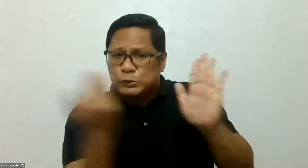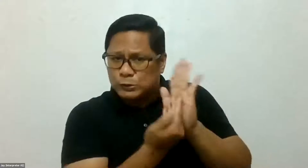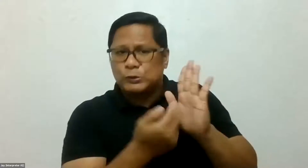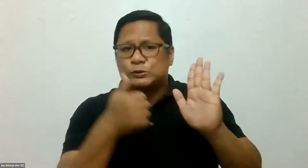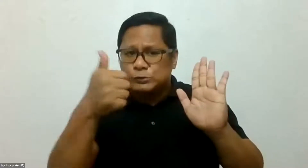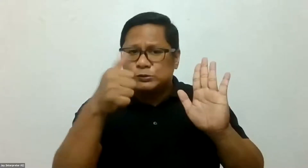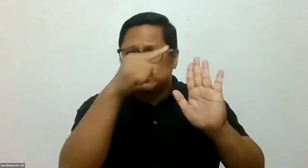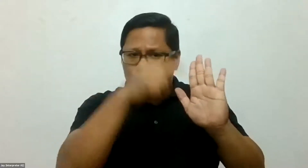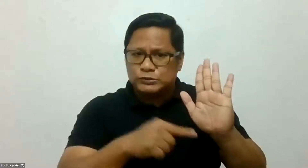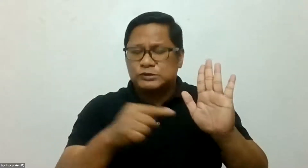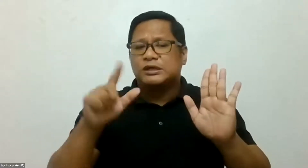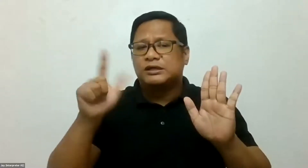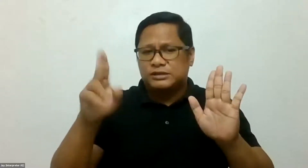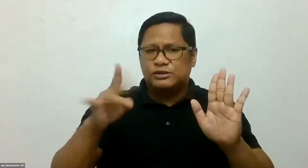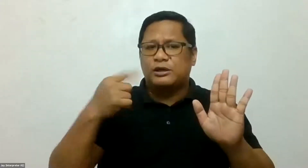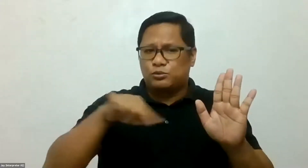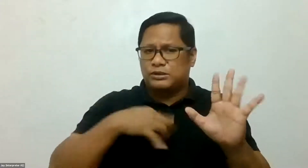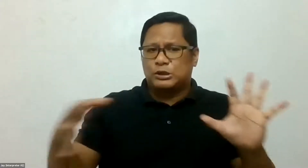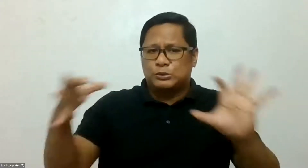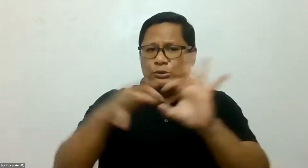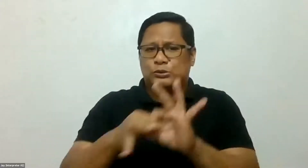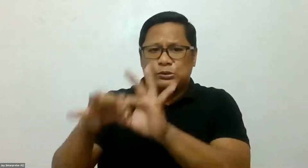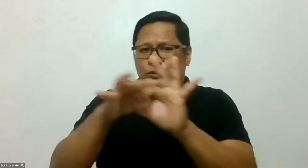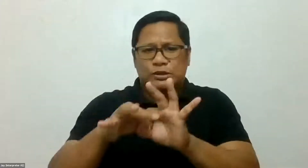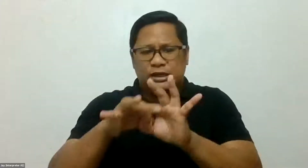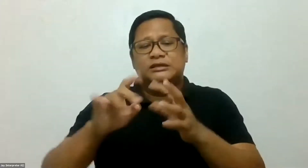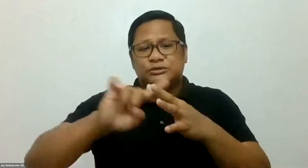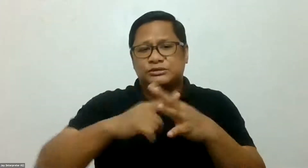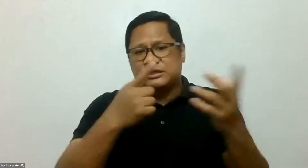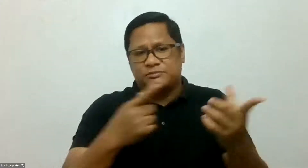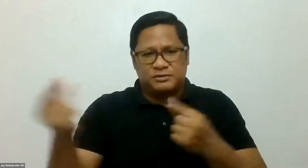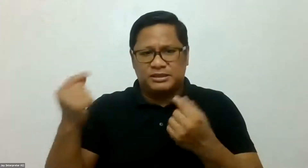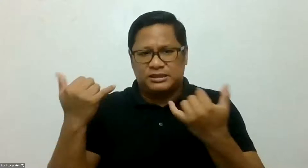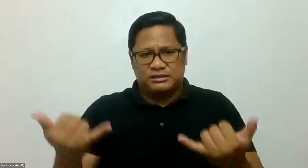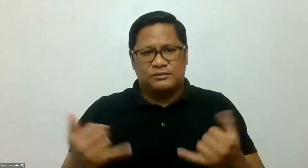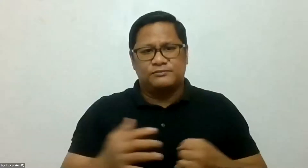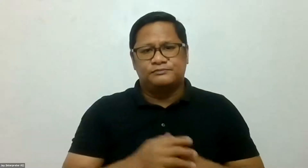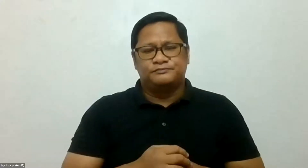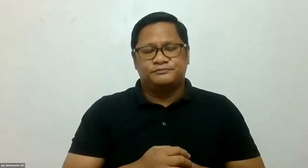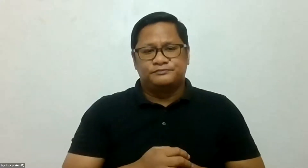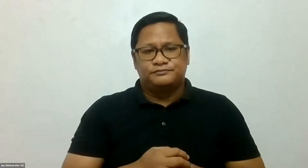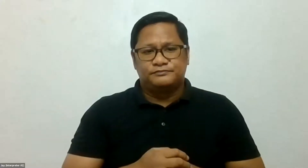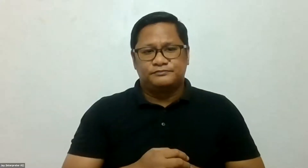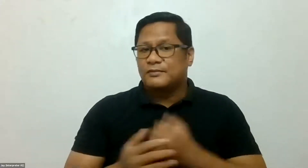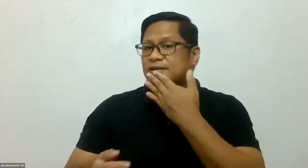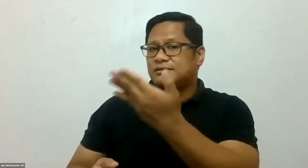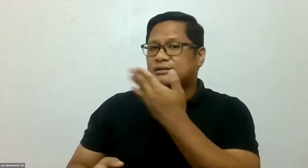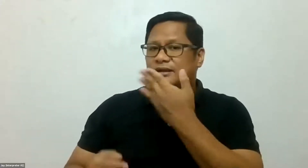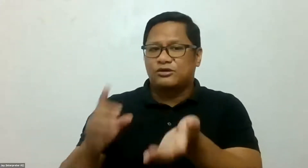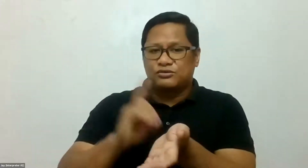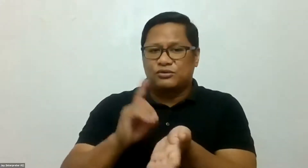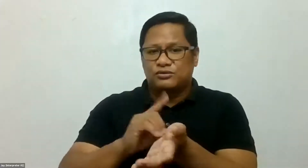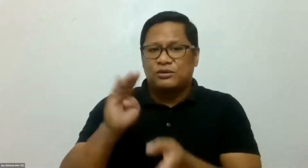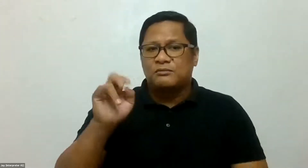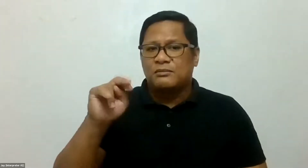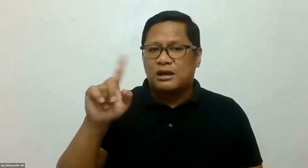and local and PhilHealth to work together, and just start implementing it. Over. Oh, thank you, Dr. Banson. I